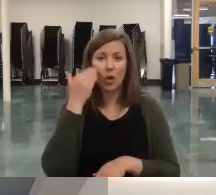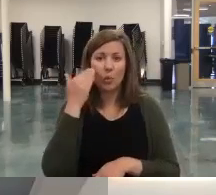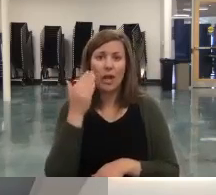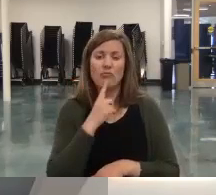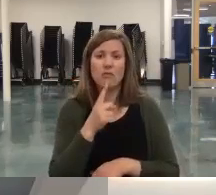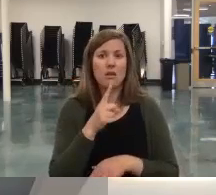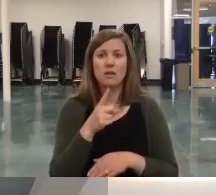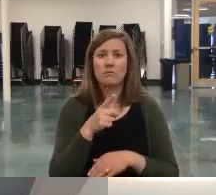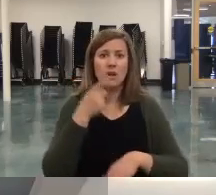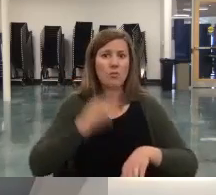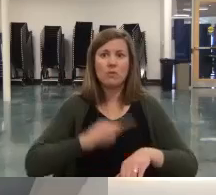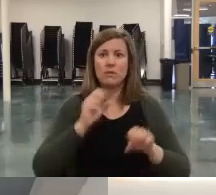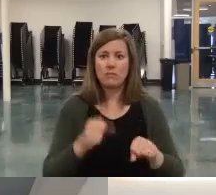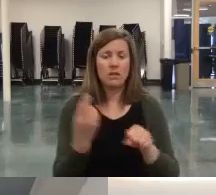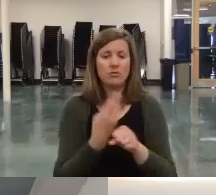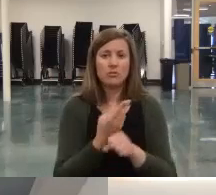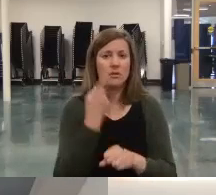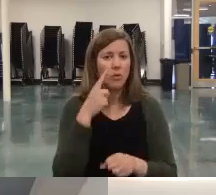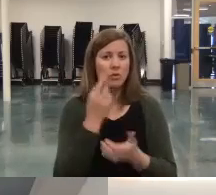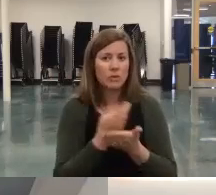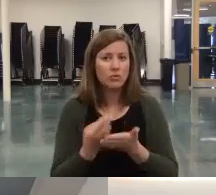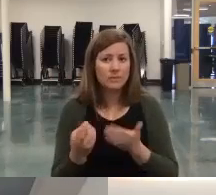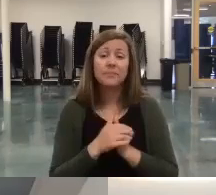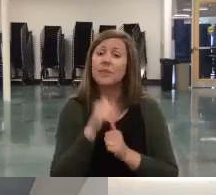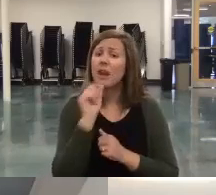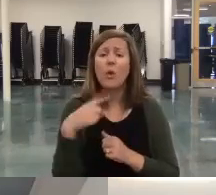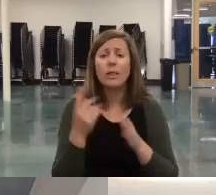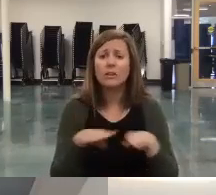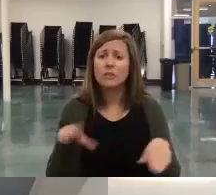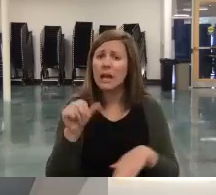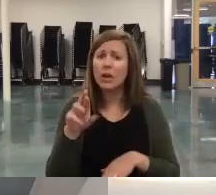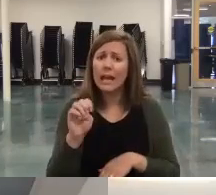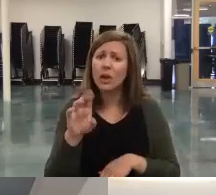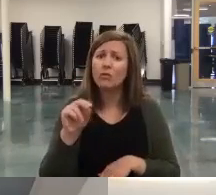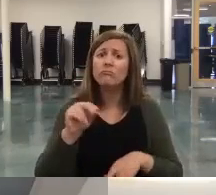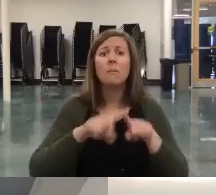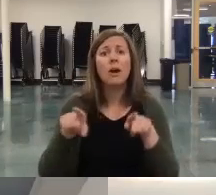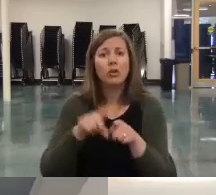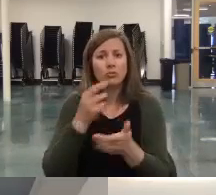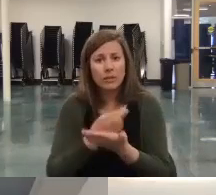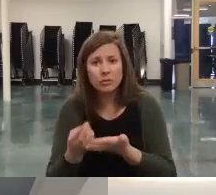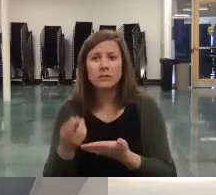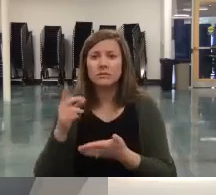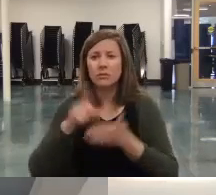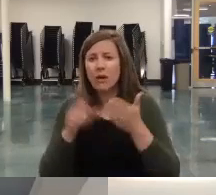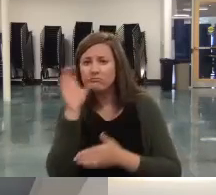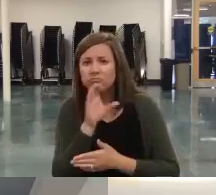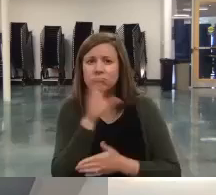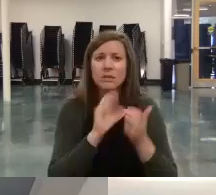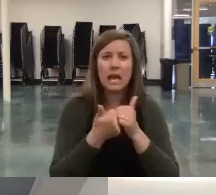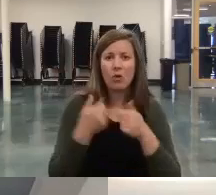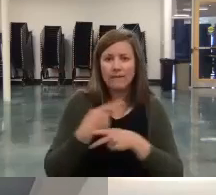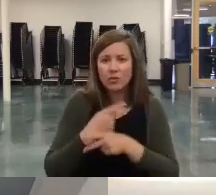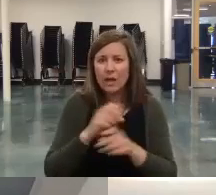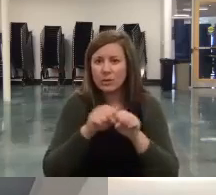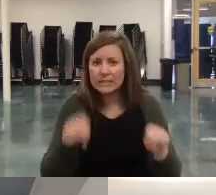find resources. And that includes not just childcare, but resources about what to look for and how to navigate the system.